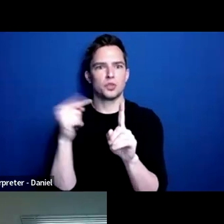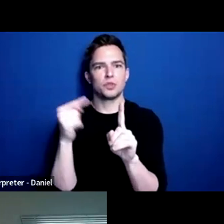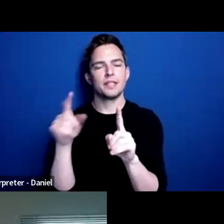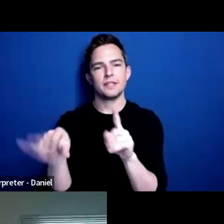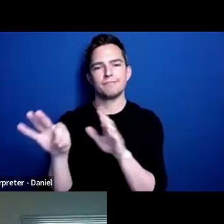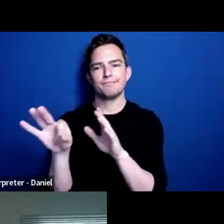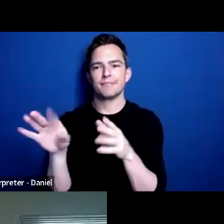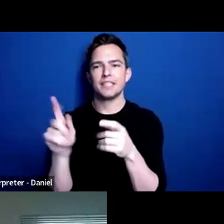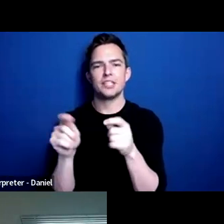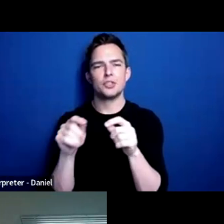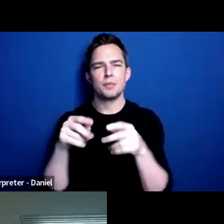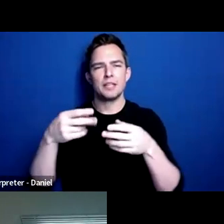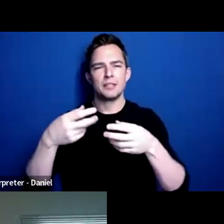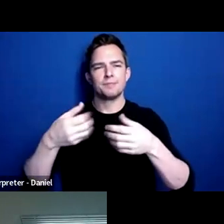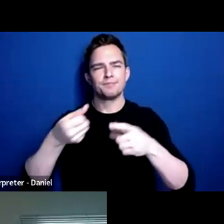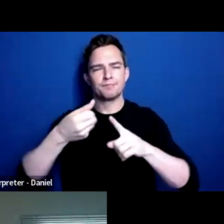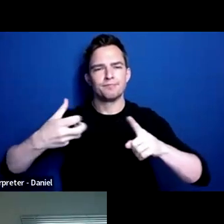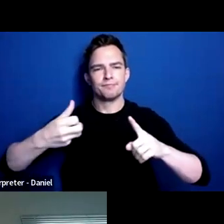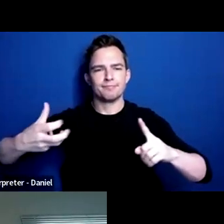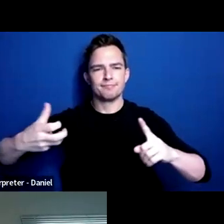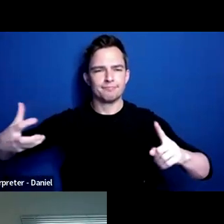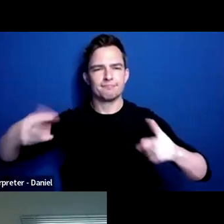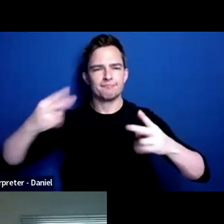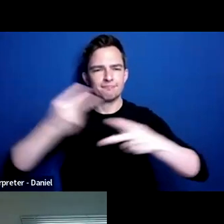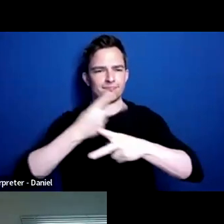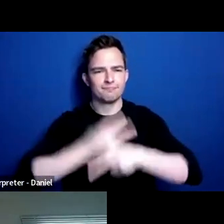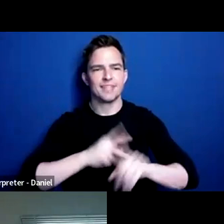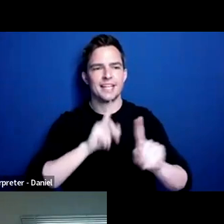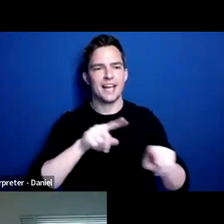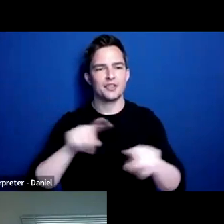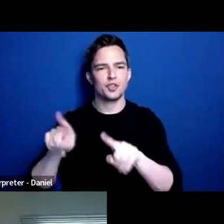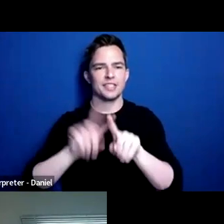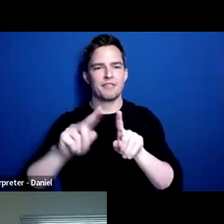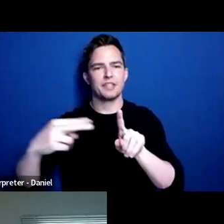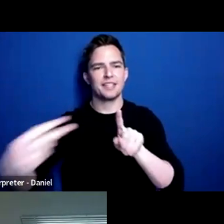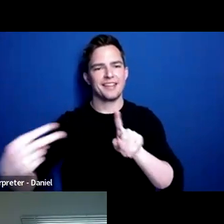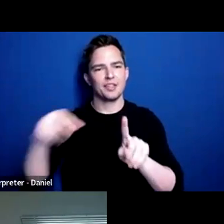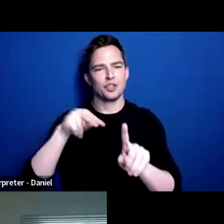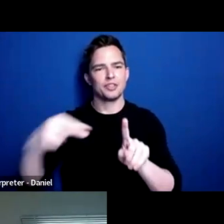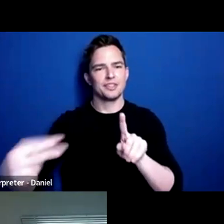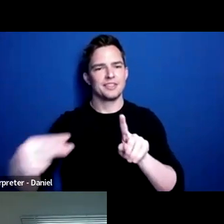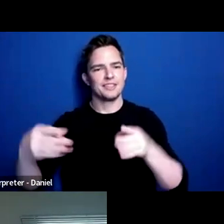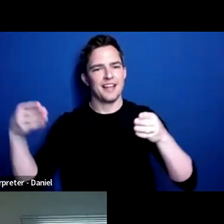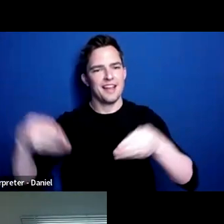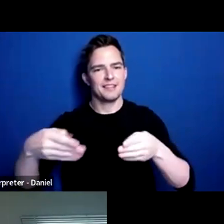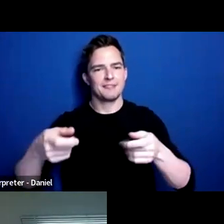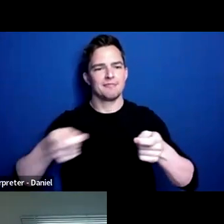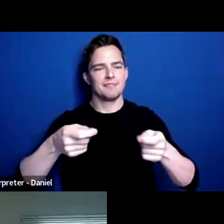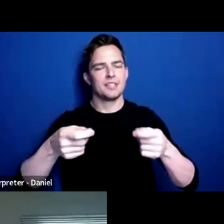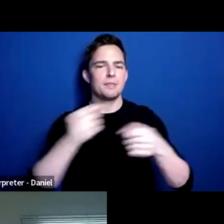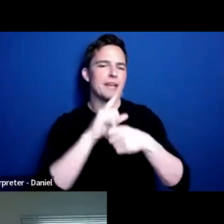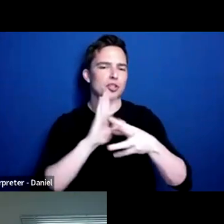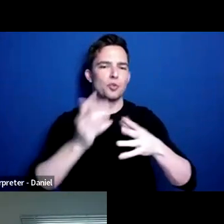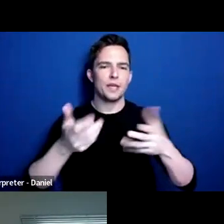needs to be teased out and, and addressed from various angles to meet the unique needs